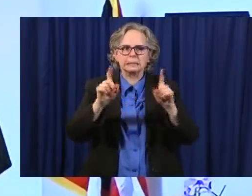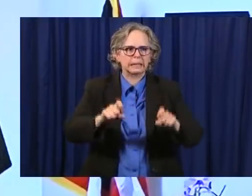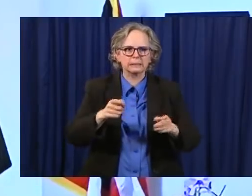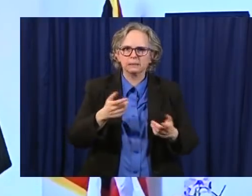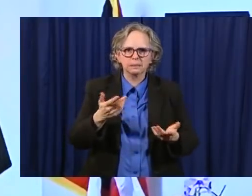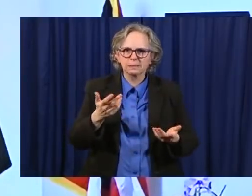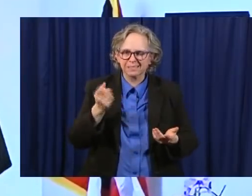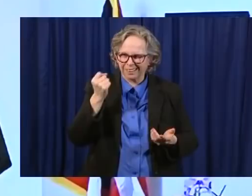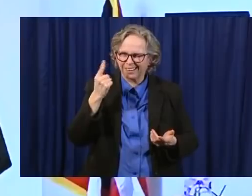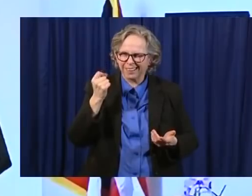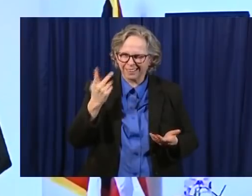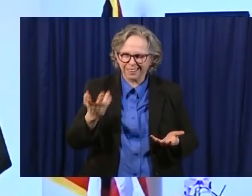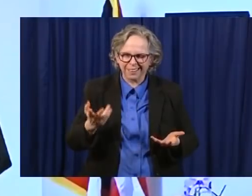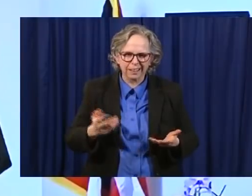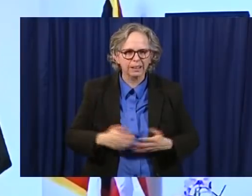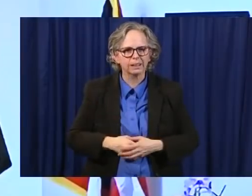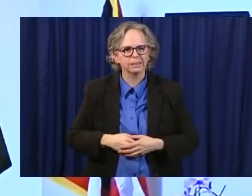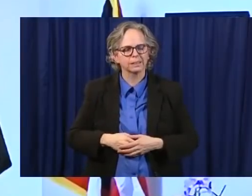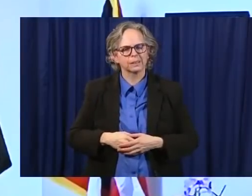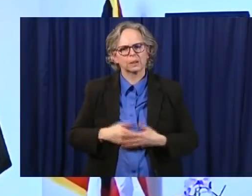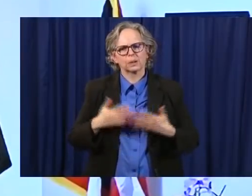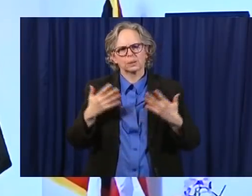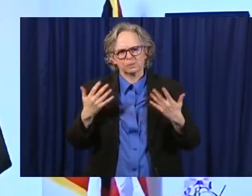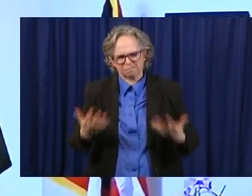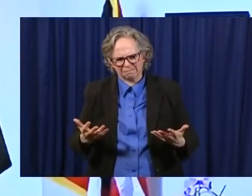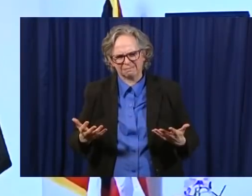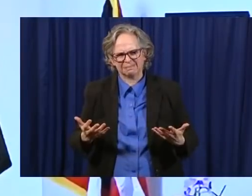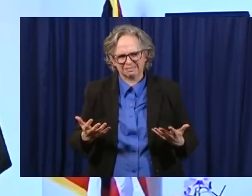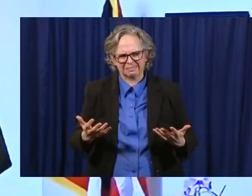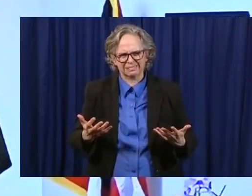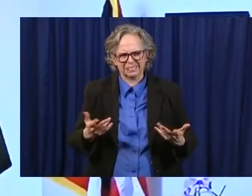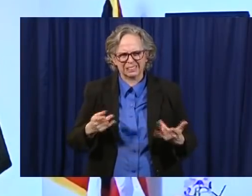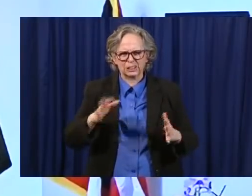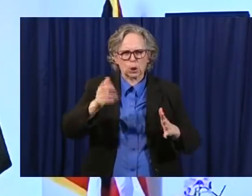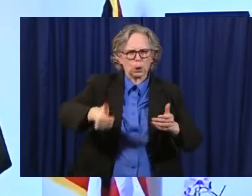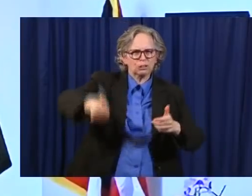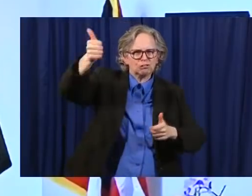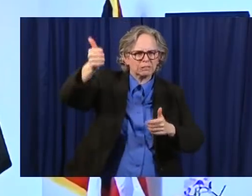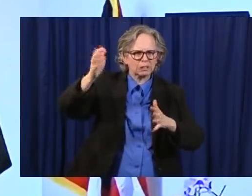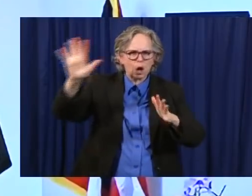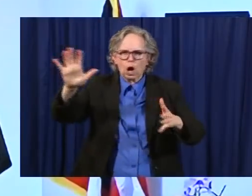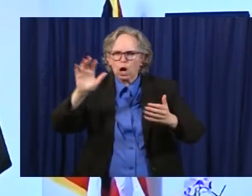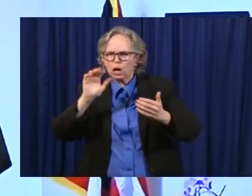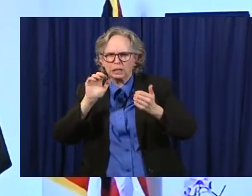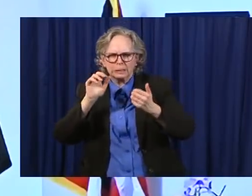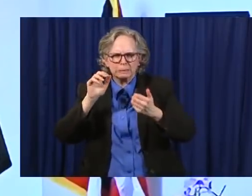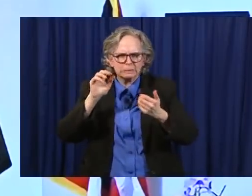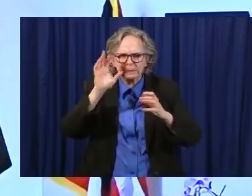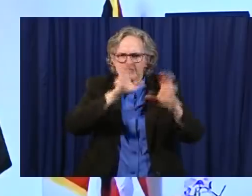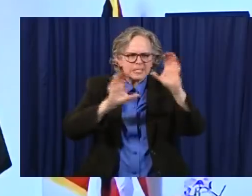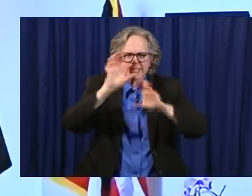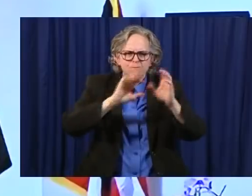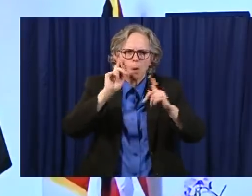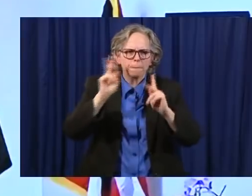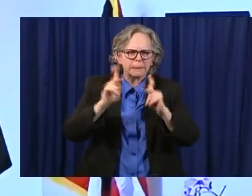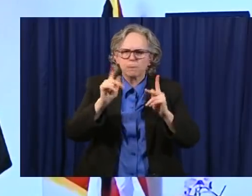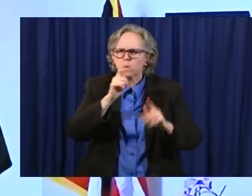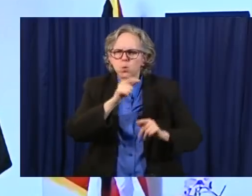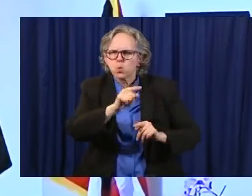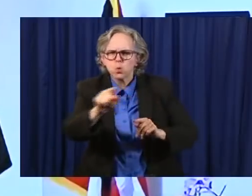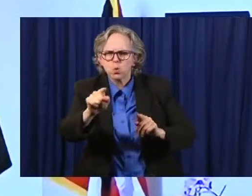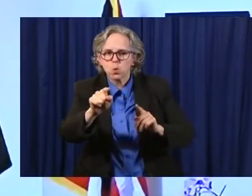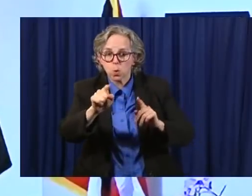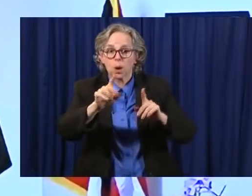I think your approach of looking for people who are sick, testing them, get them into